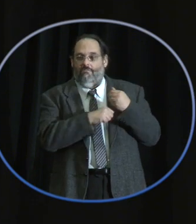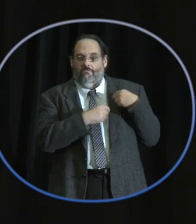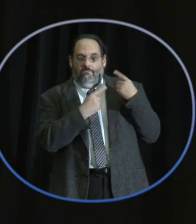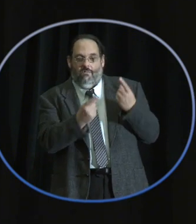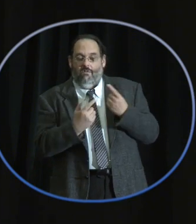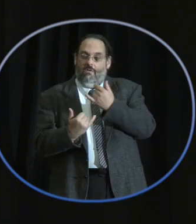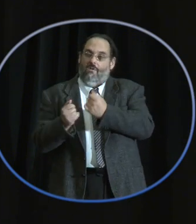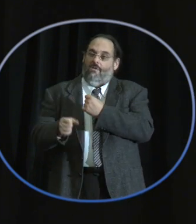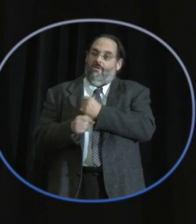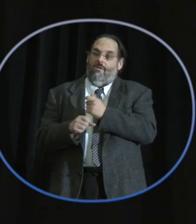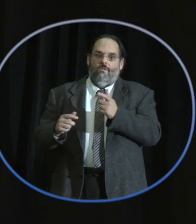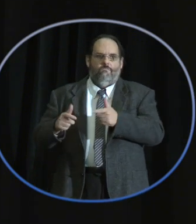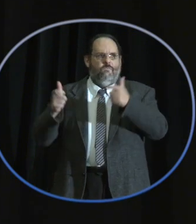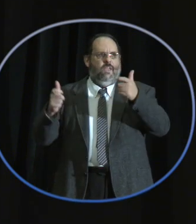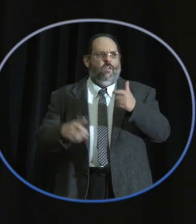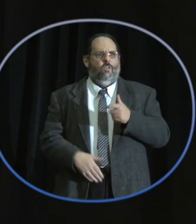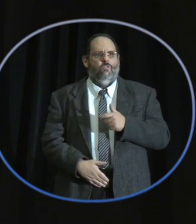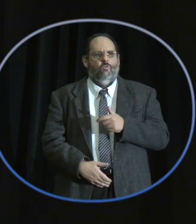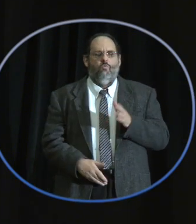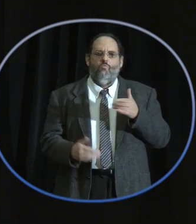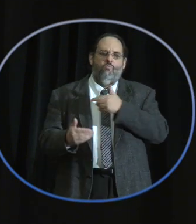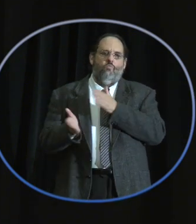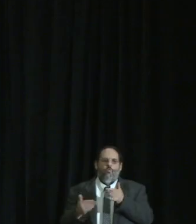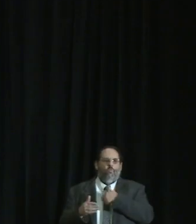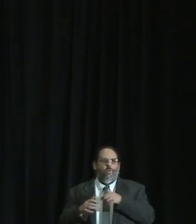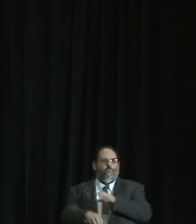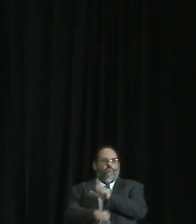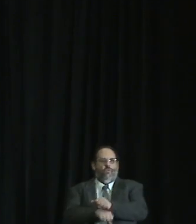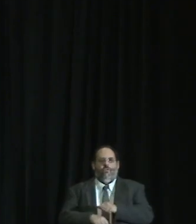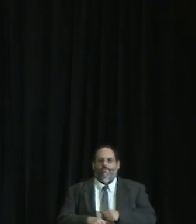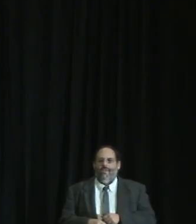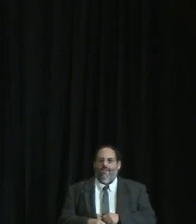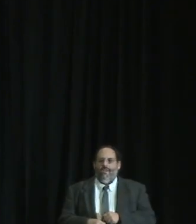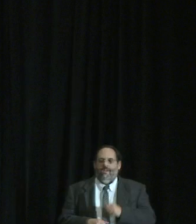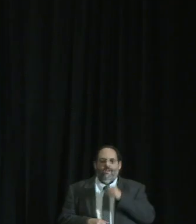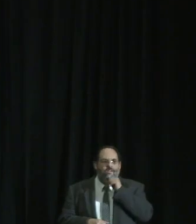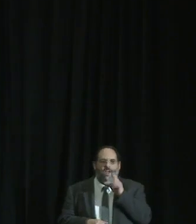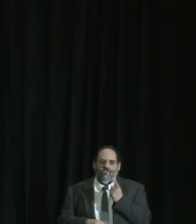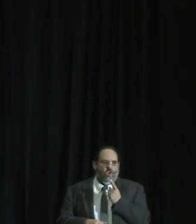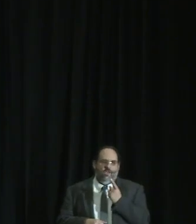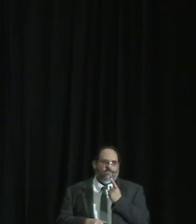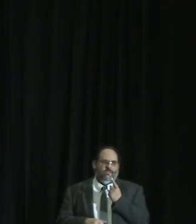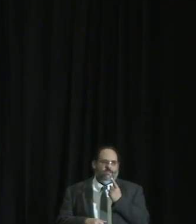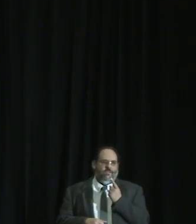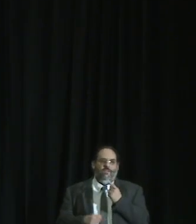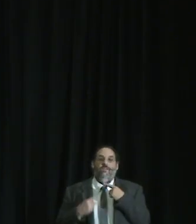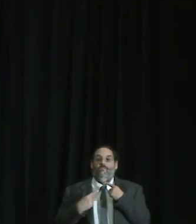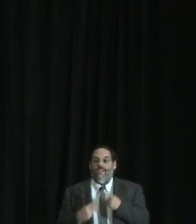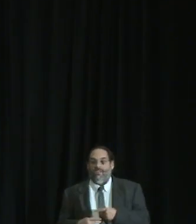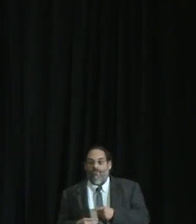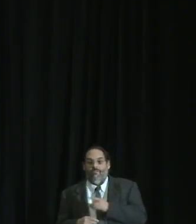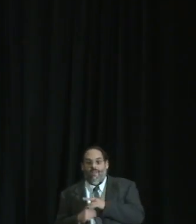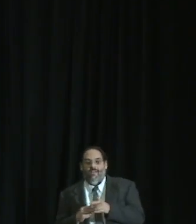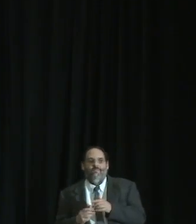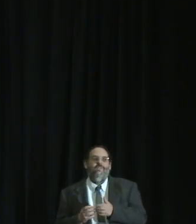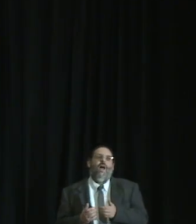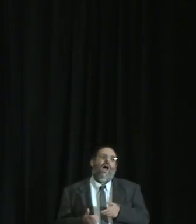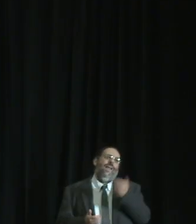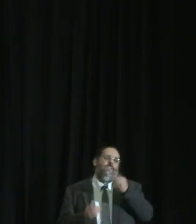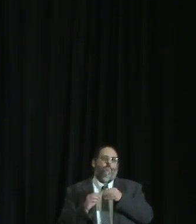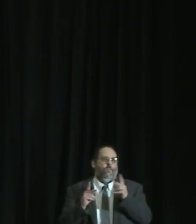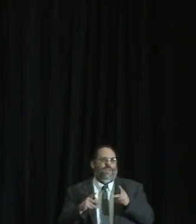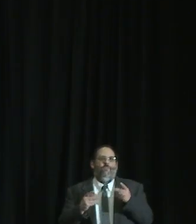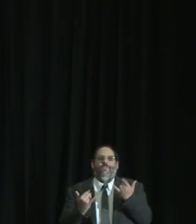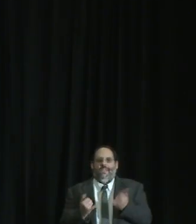year, this is the largest room that we've had. Not just like the physical space, but the most full. Thank you.